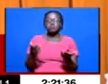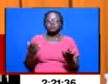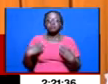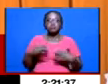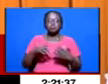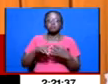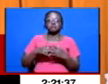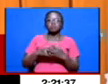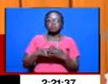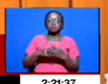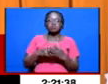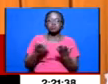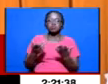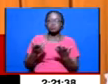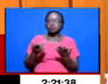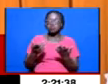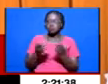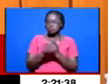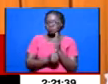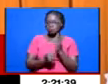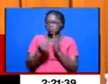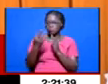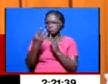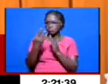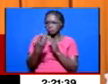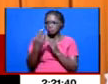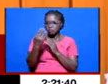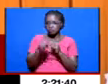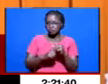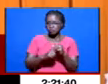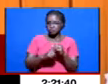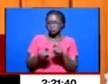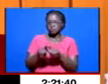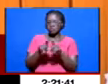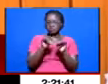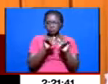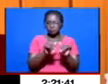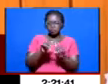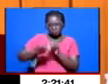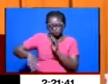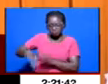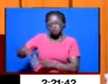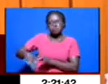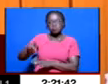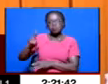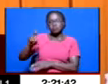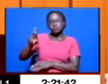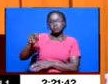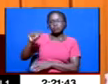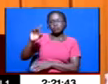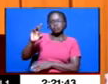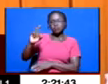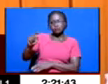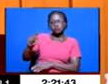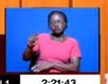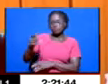at Article 346, and the same was retained in the Boma's draft as follows, and I quote,